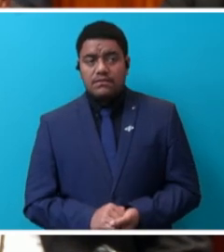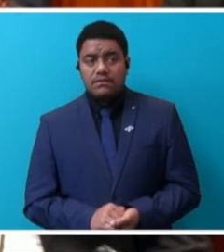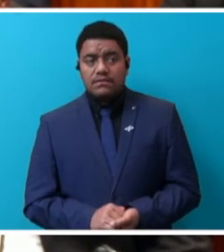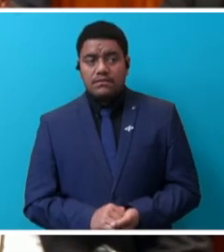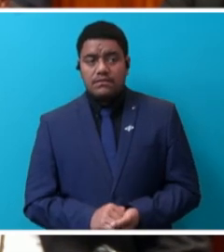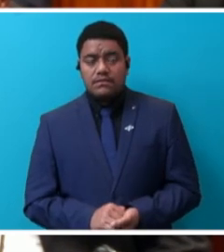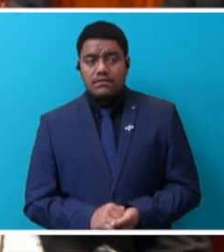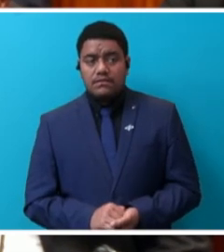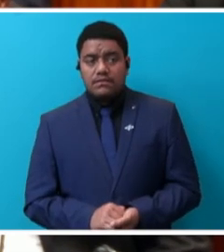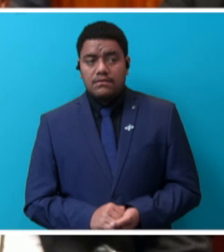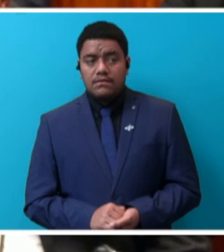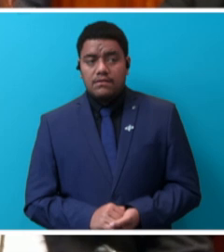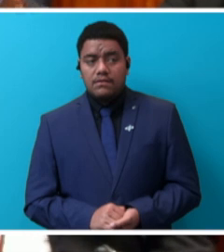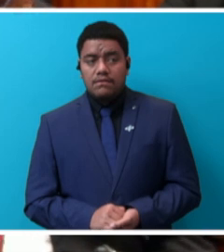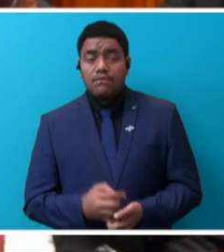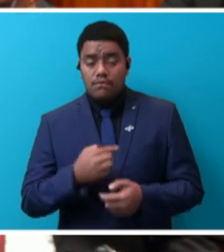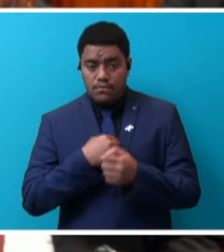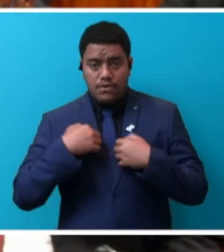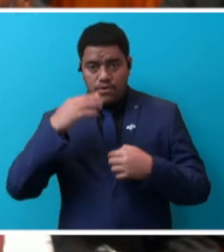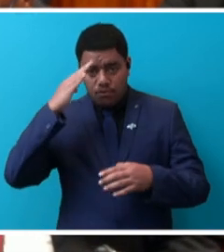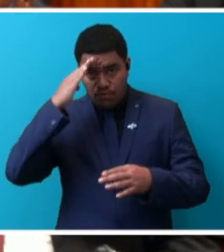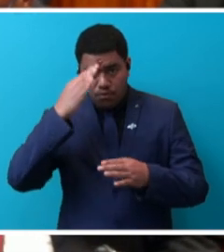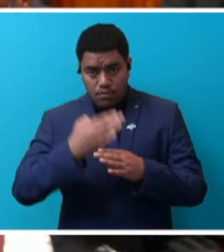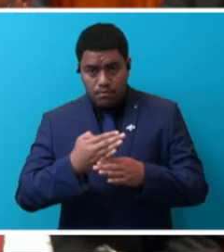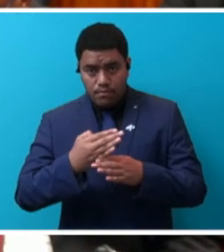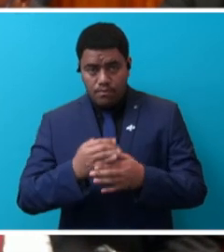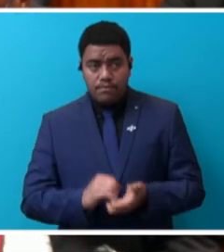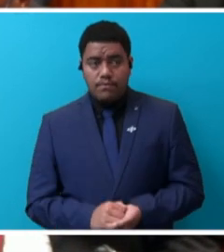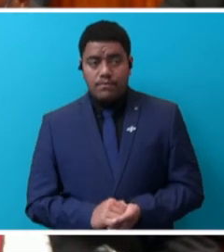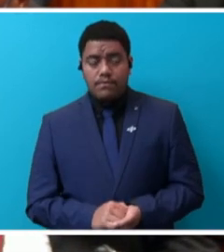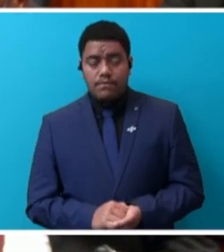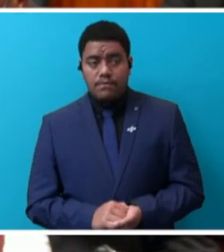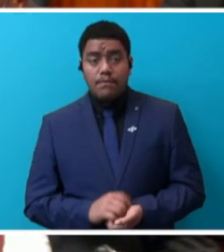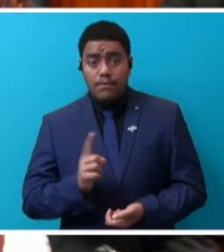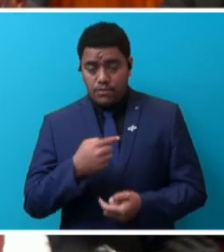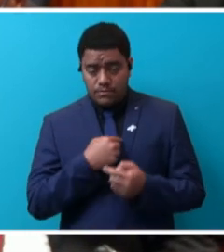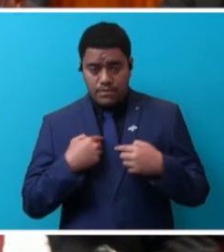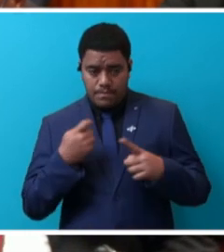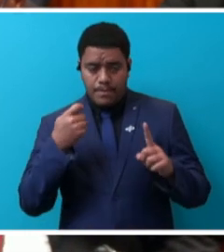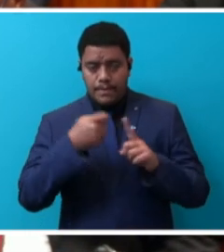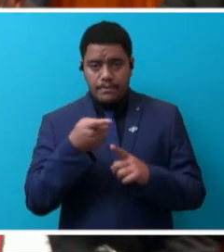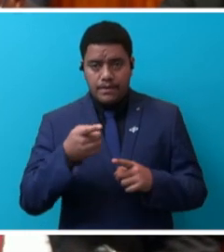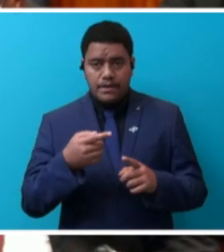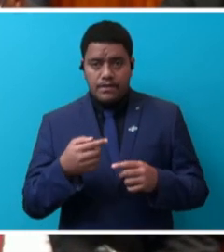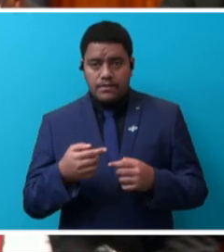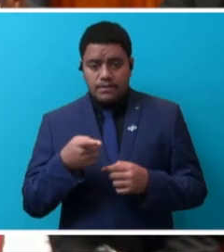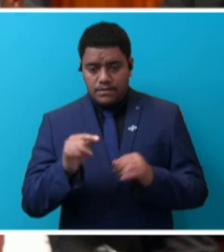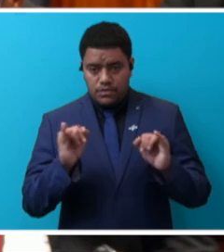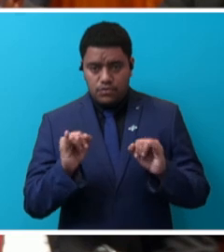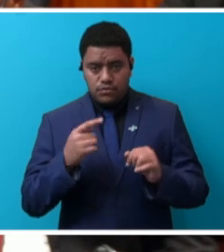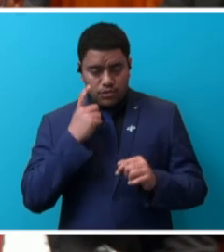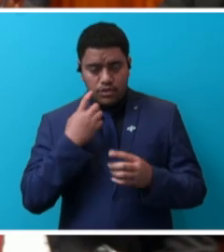surface. So we hope to, we not hope, but we aiming to address these issues as